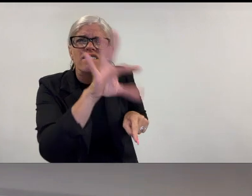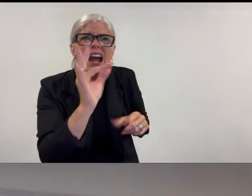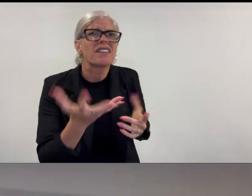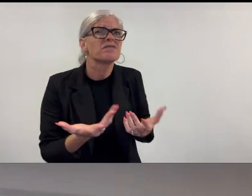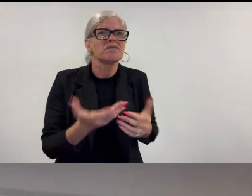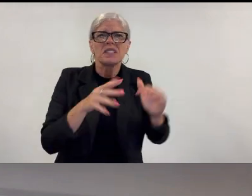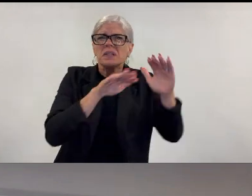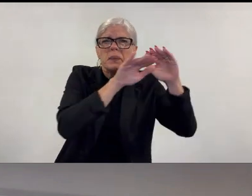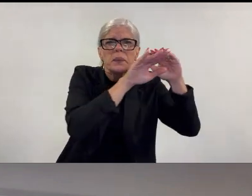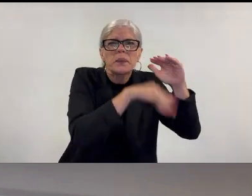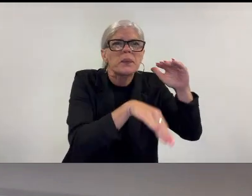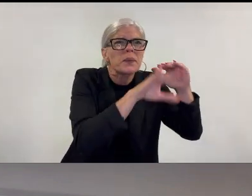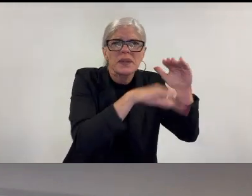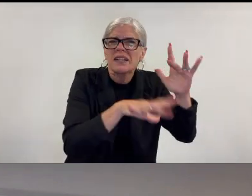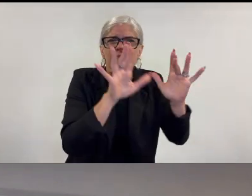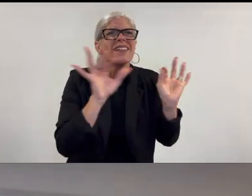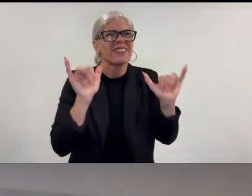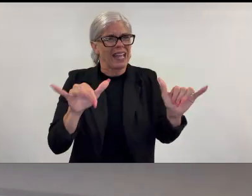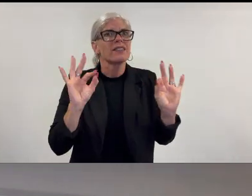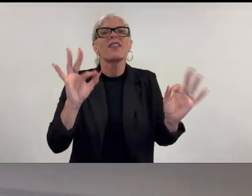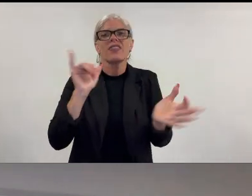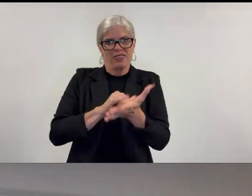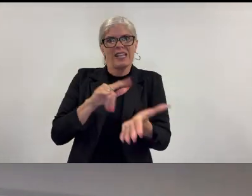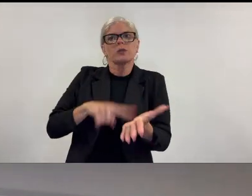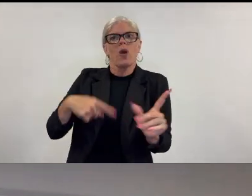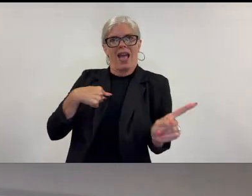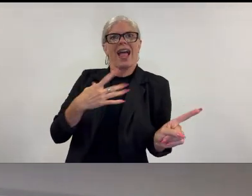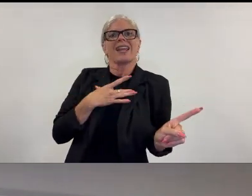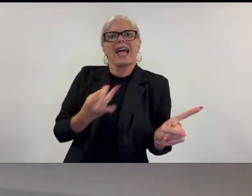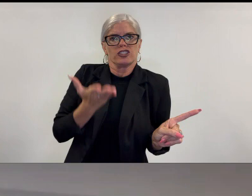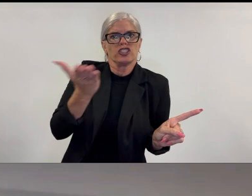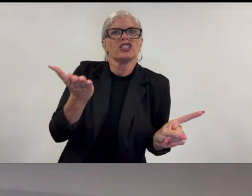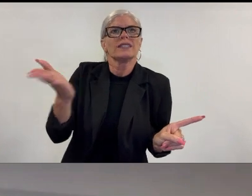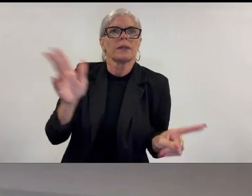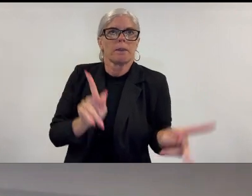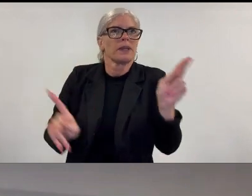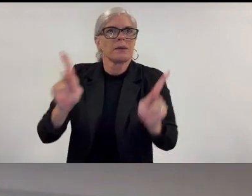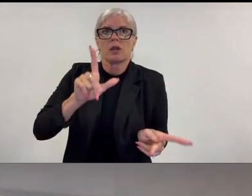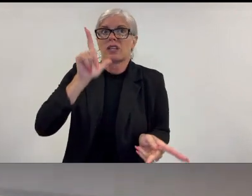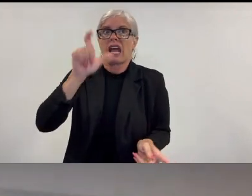doesn't take a $50,000 piece of equipment to do activity.